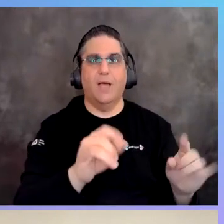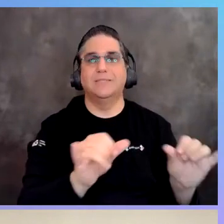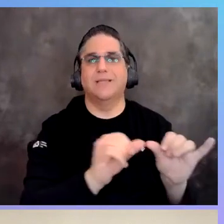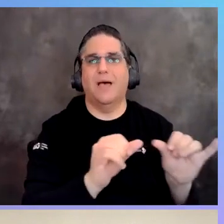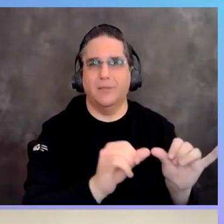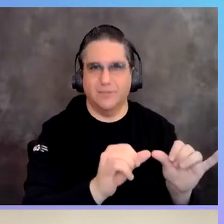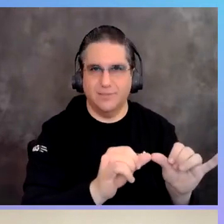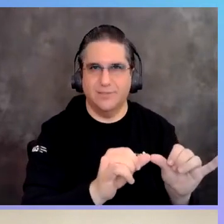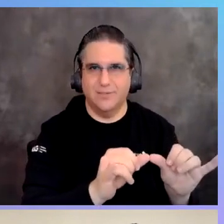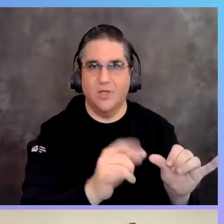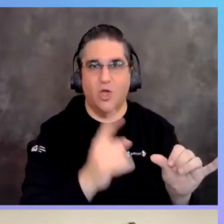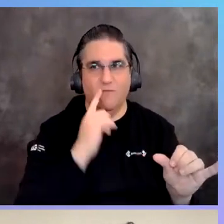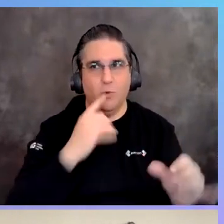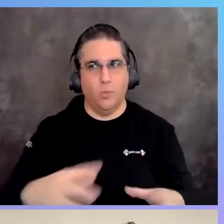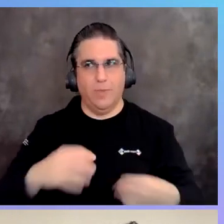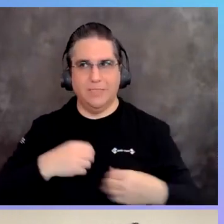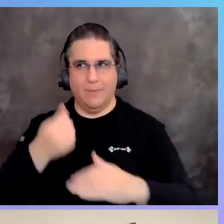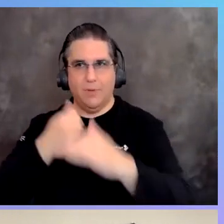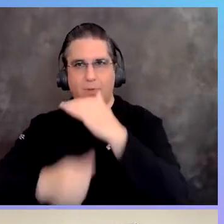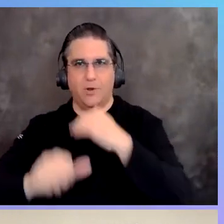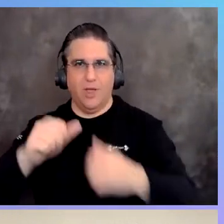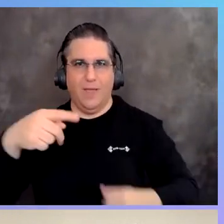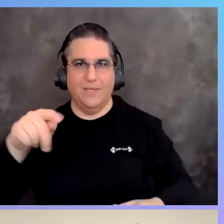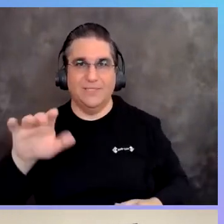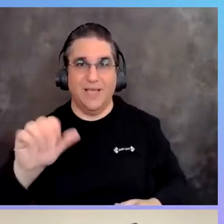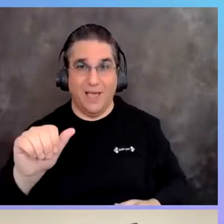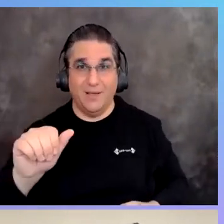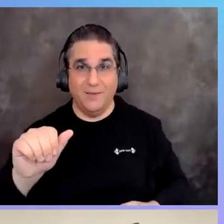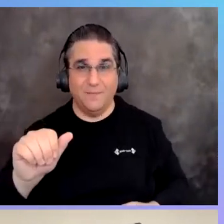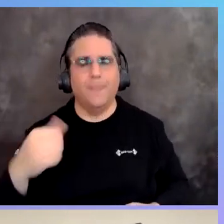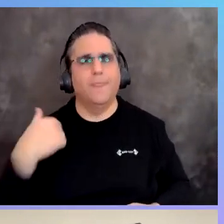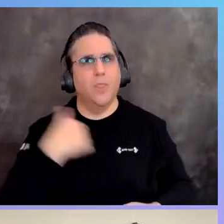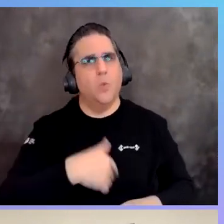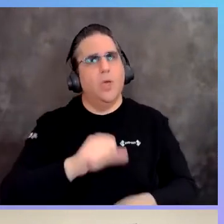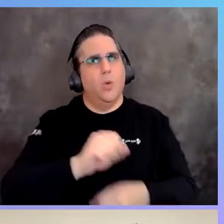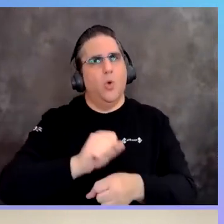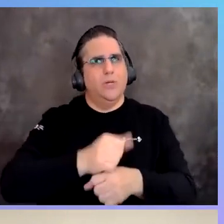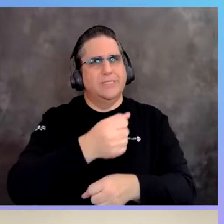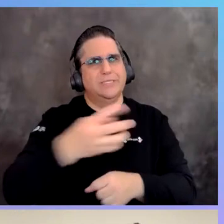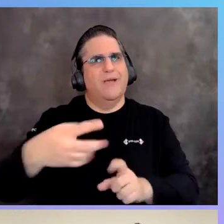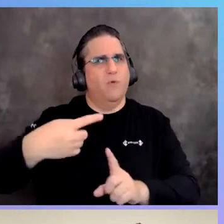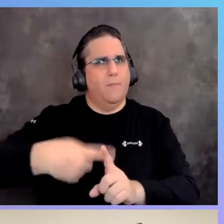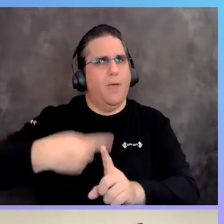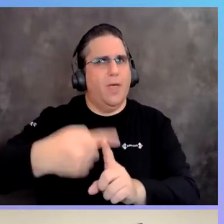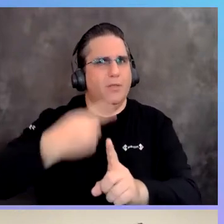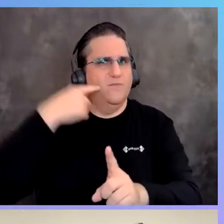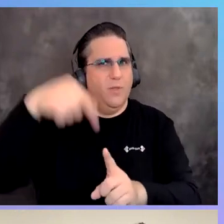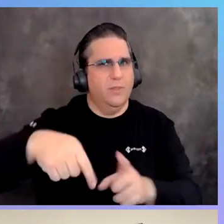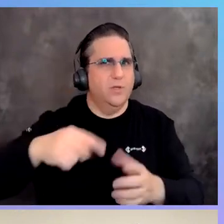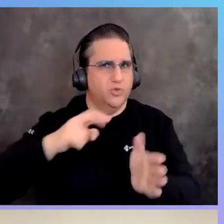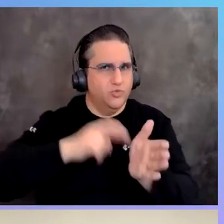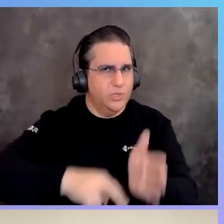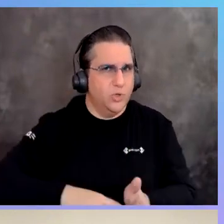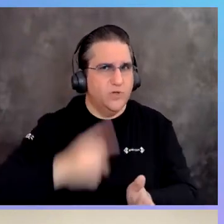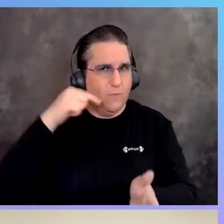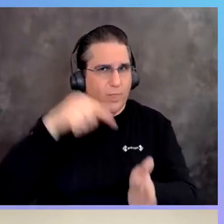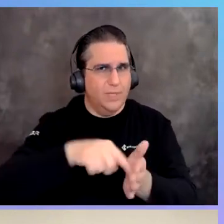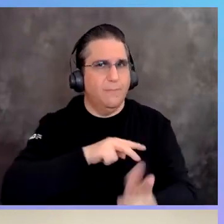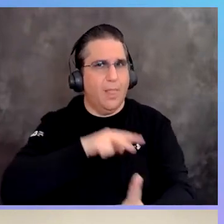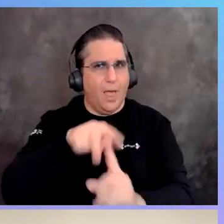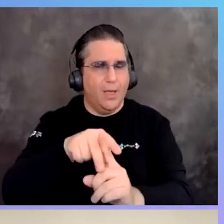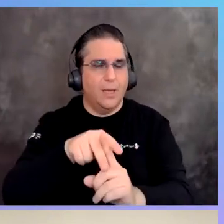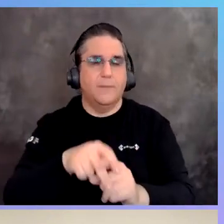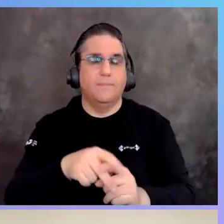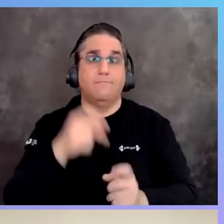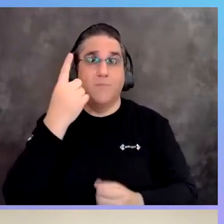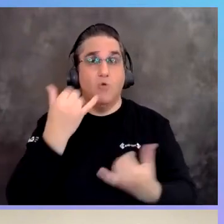APCA? So we spent a couple of months on this research for the plugin. It is internal